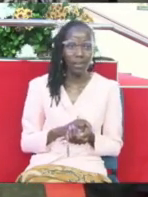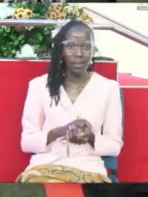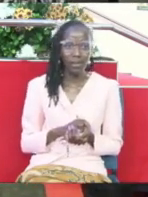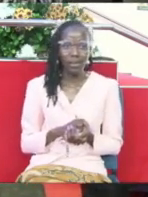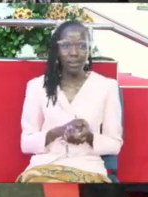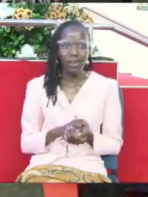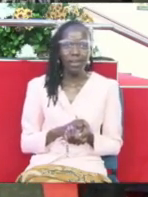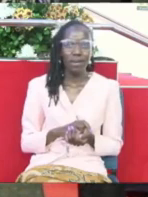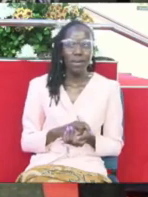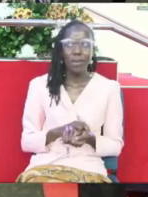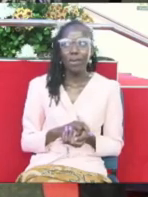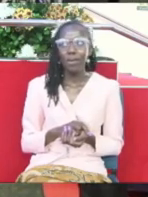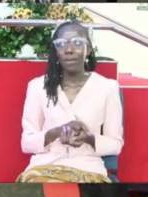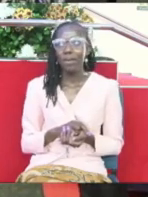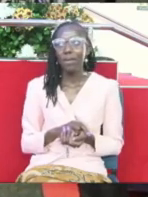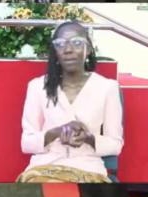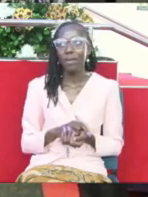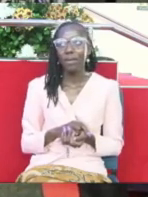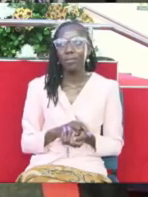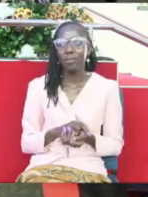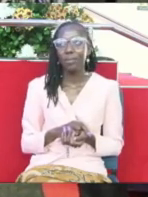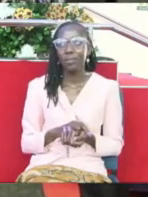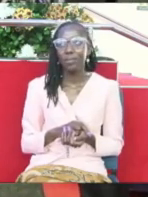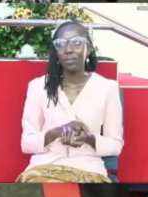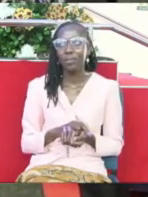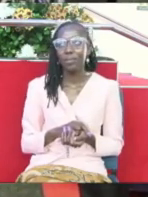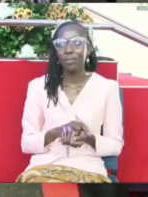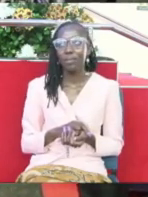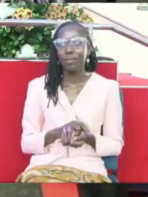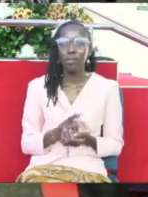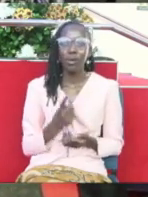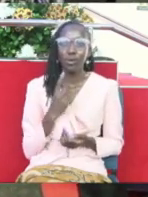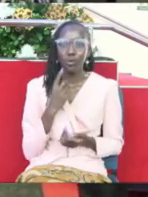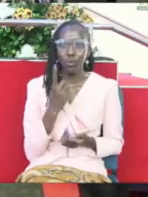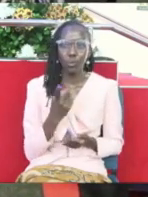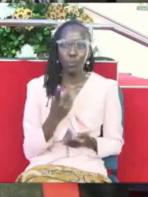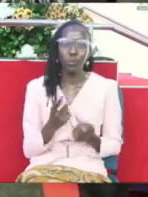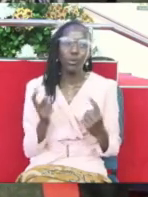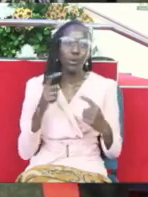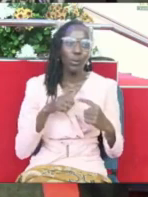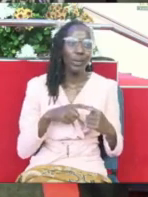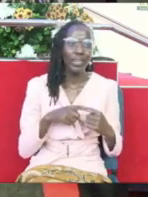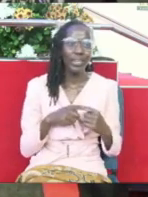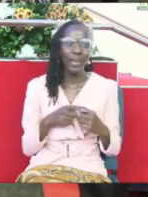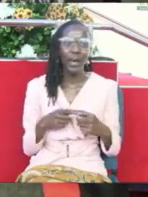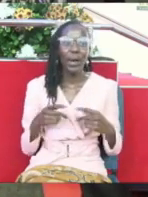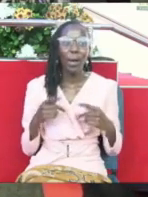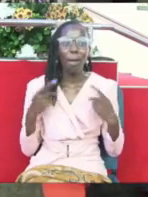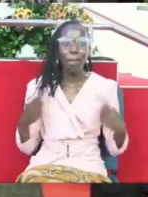position. Kulingana na nafasi yao. So, hivyo basi, when people were asleep at around 3 a.m.